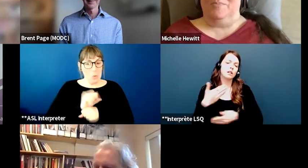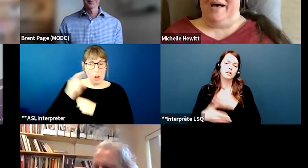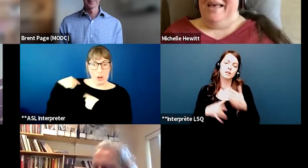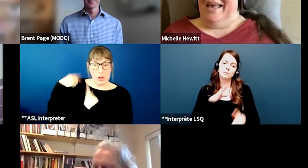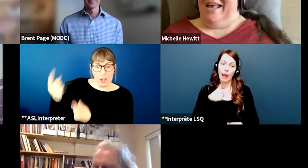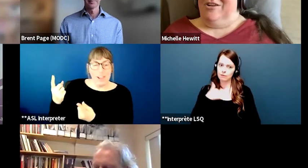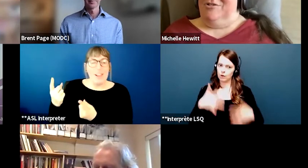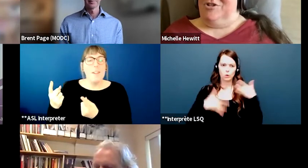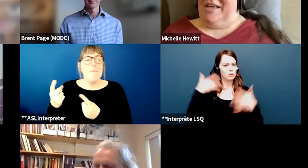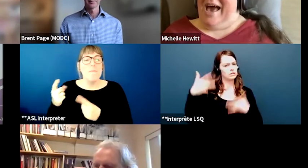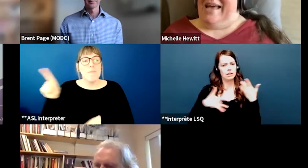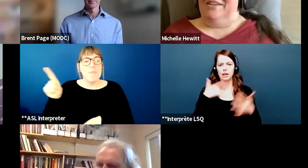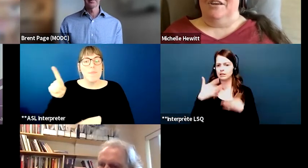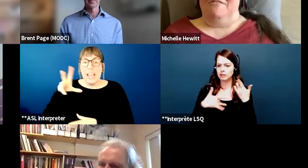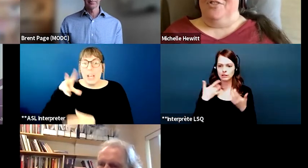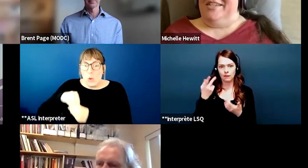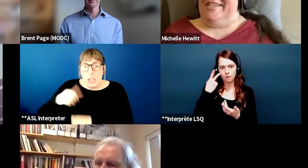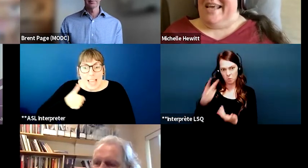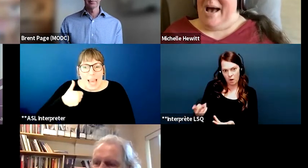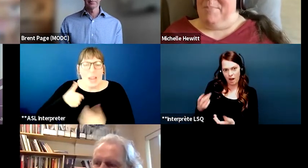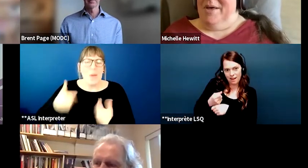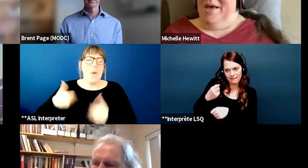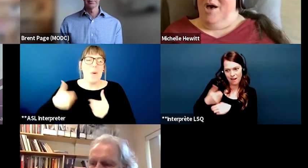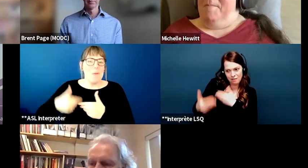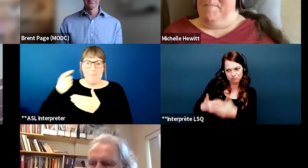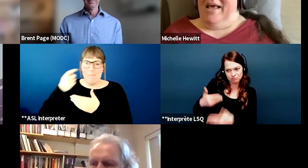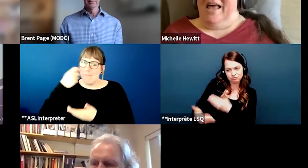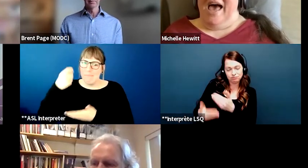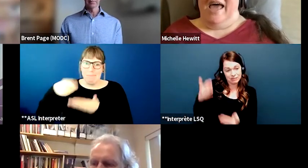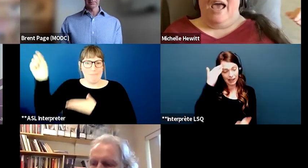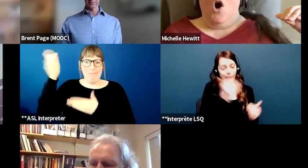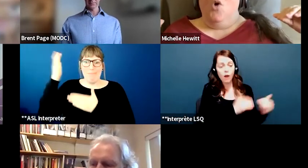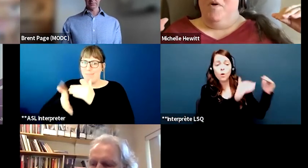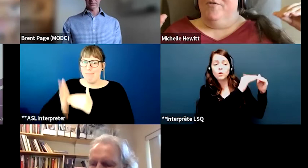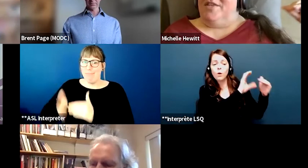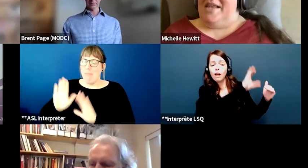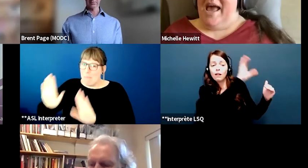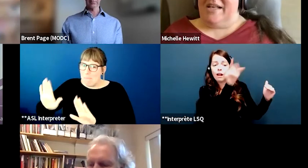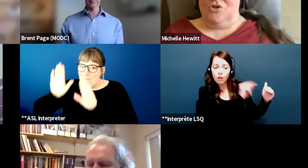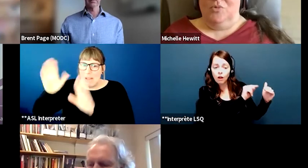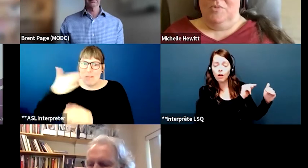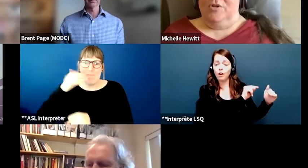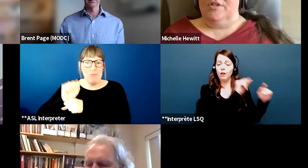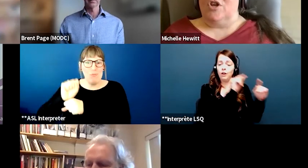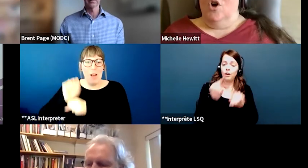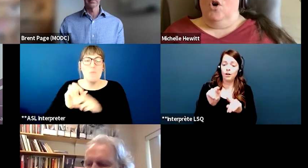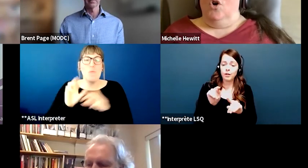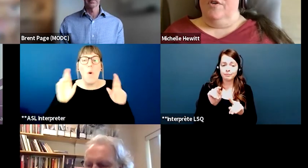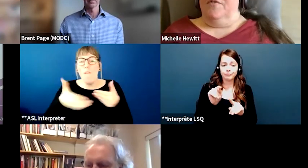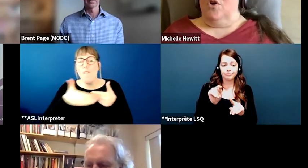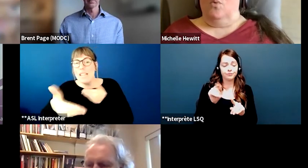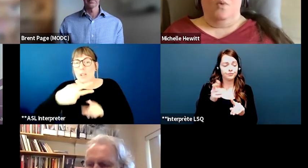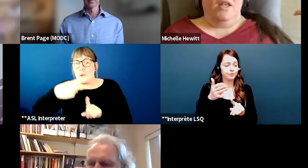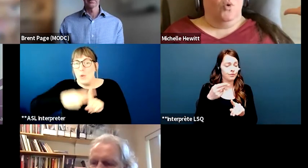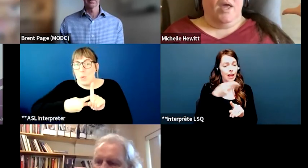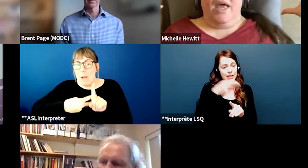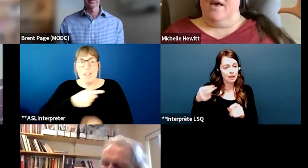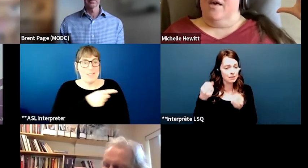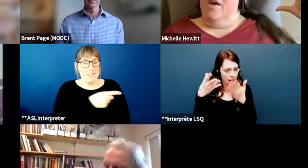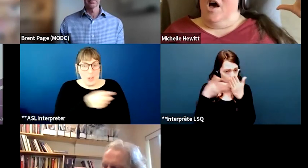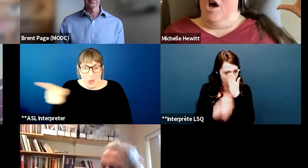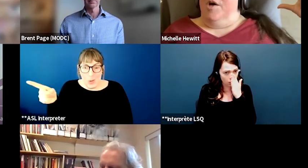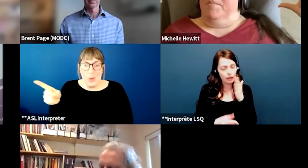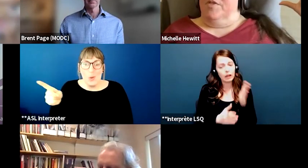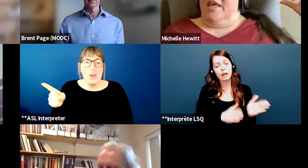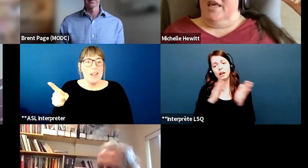being done by Inclusion Canada on the DAP pillar. And I hope over the next 2 months, all of you, when you